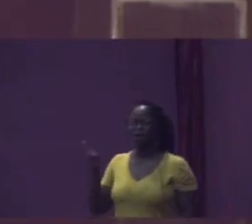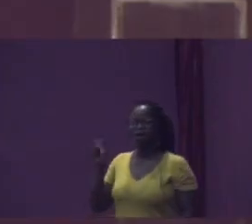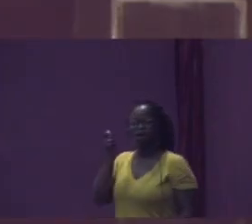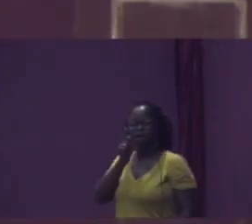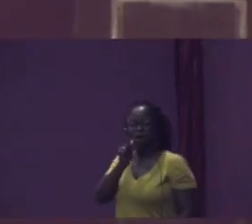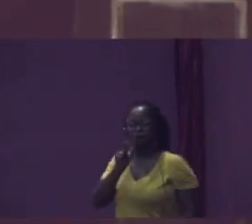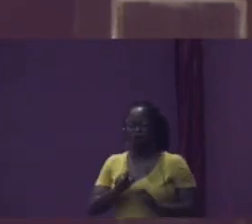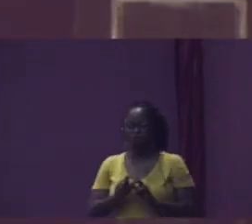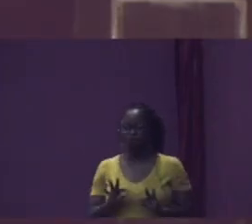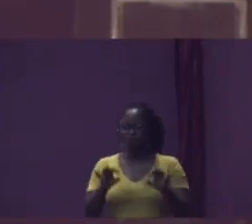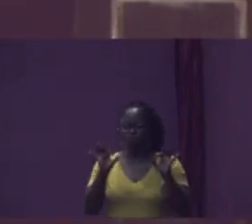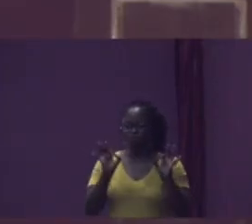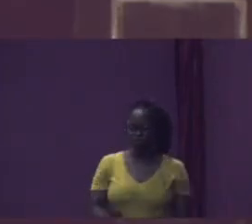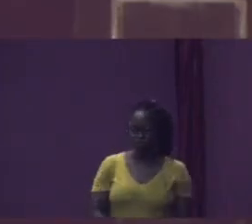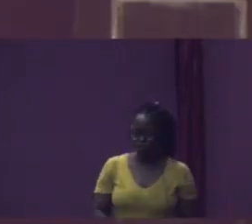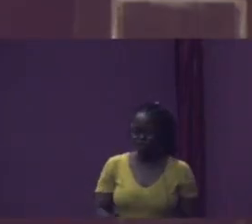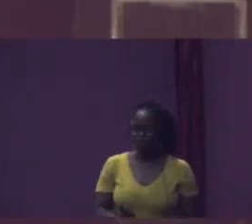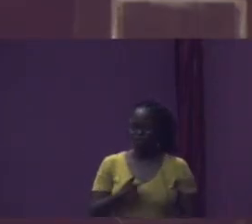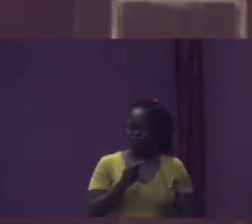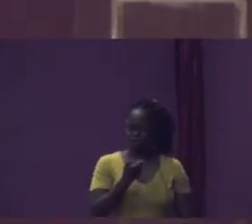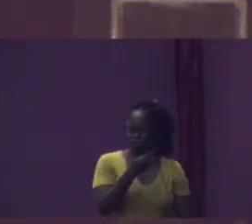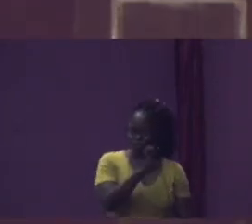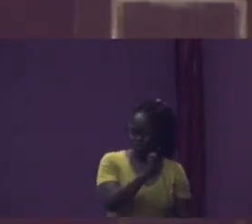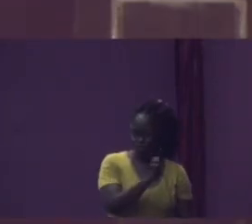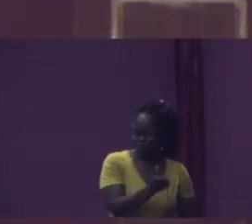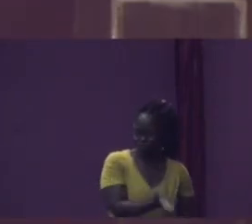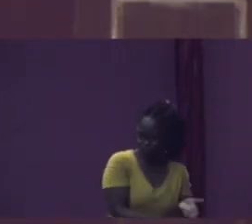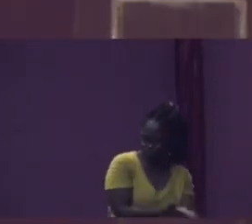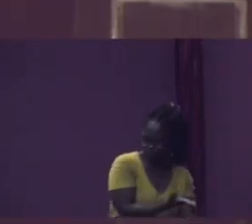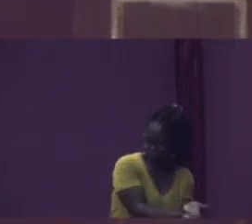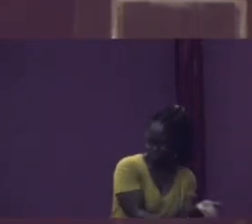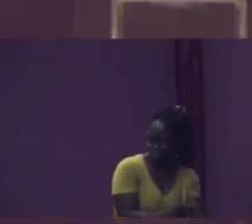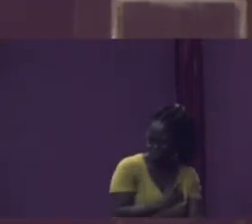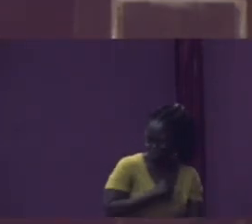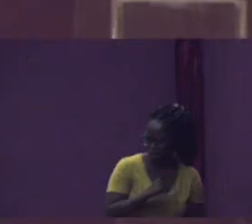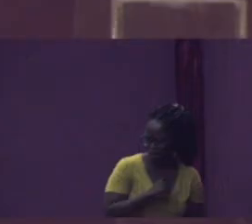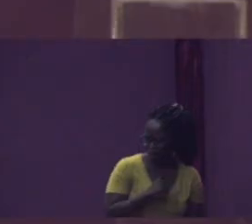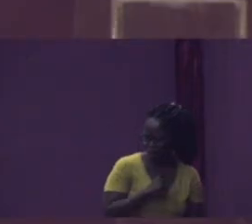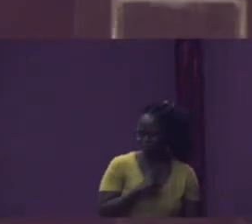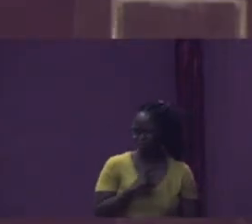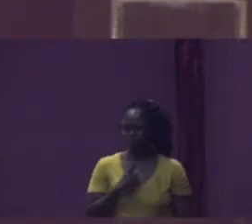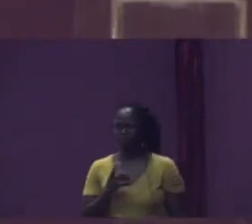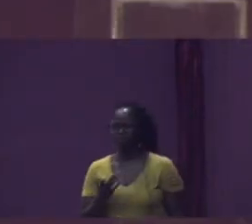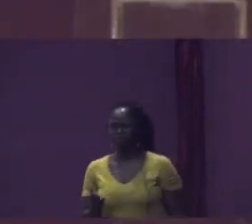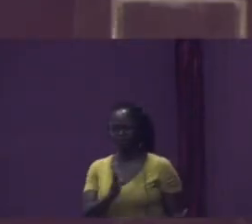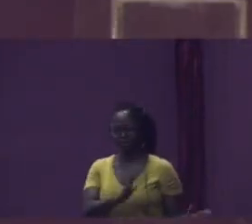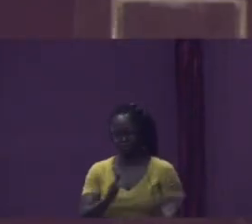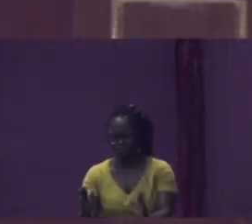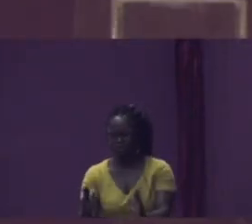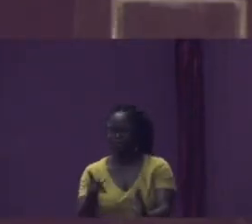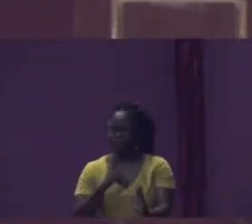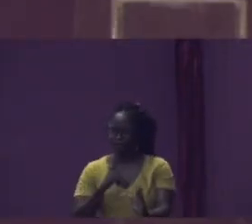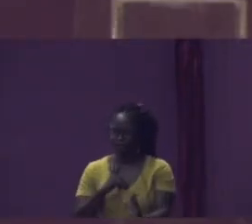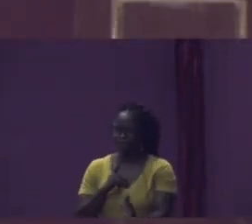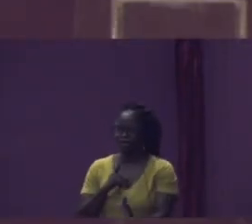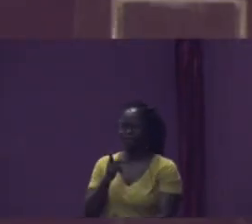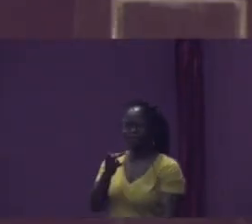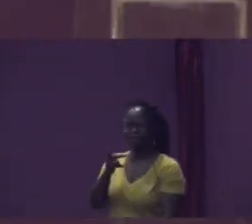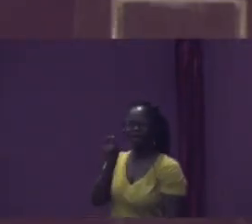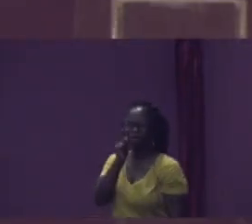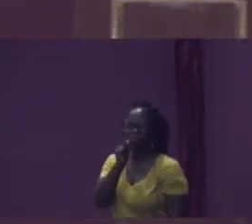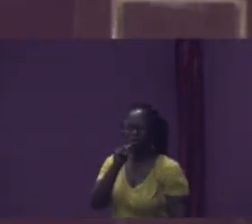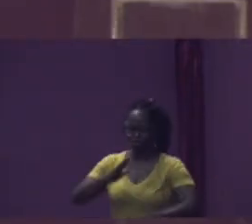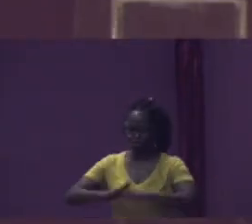care. Her primary midwife in the rural health center was correct and said, this is a woman who is high